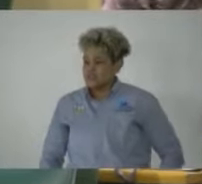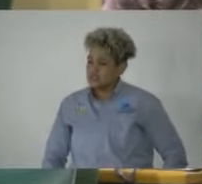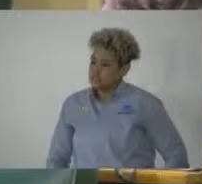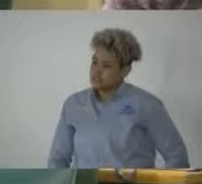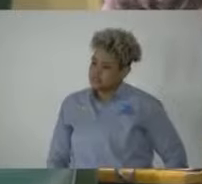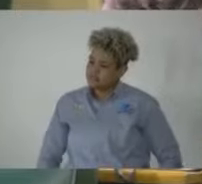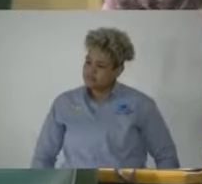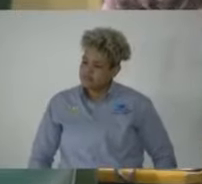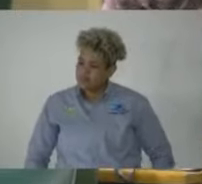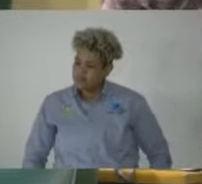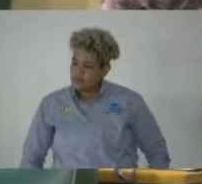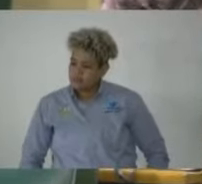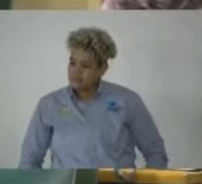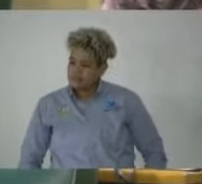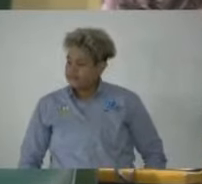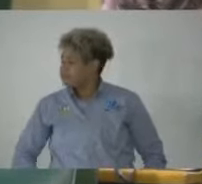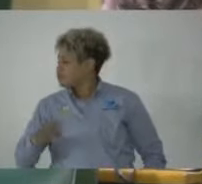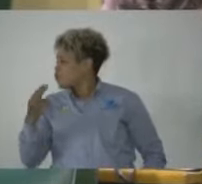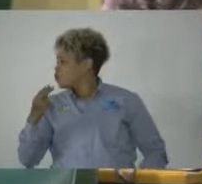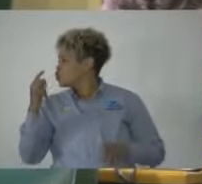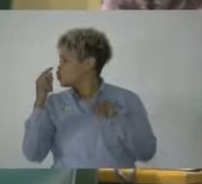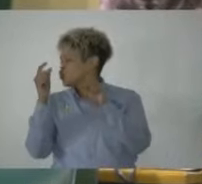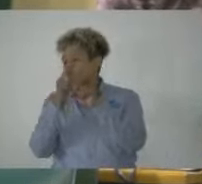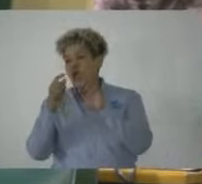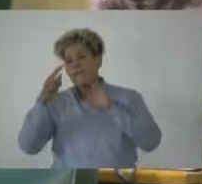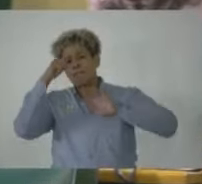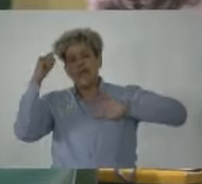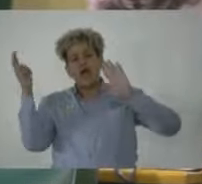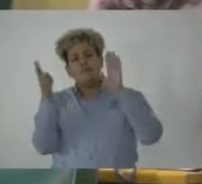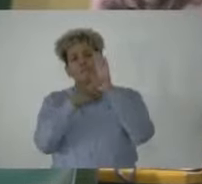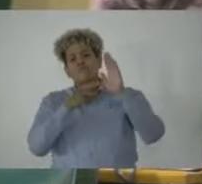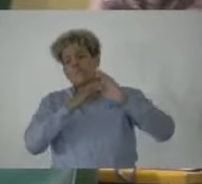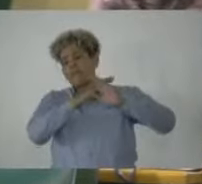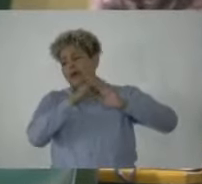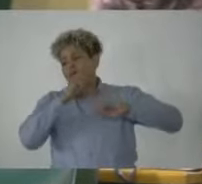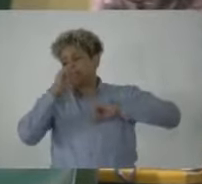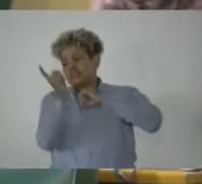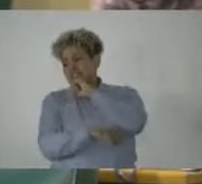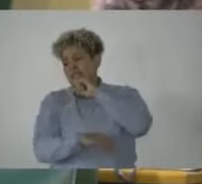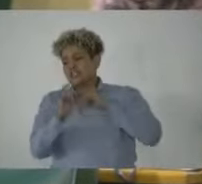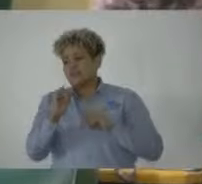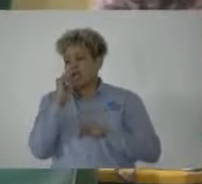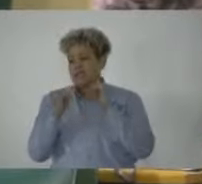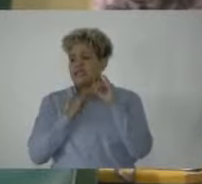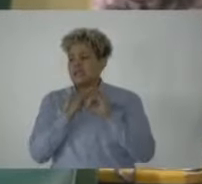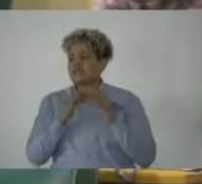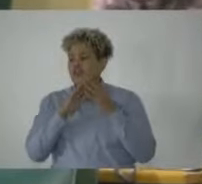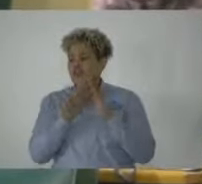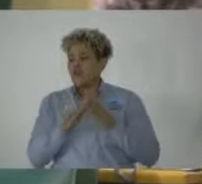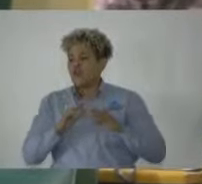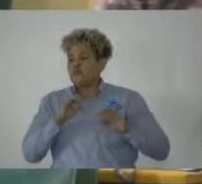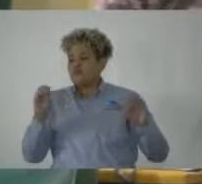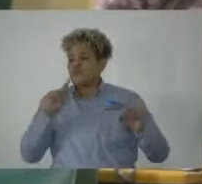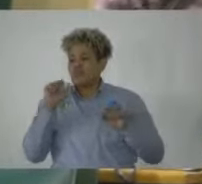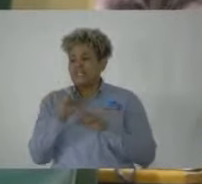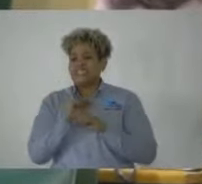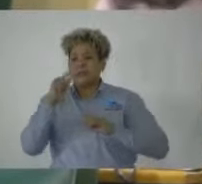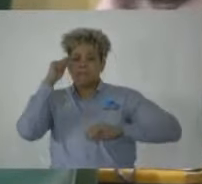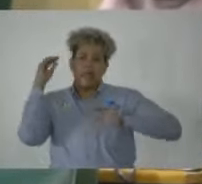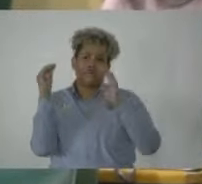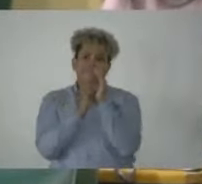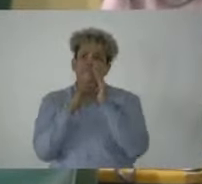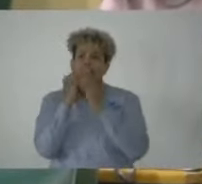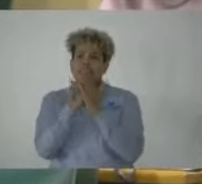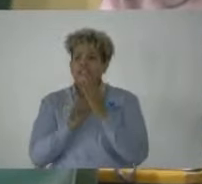Now, I use the term blacklisted, Madam Speaker, as a term to mean sanctioned by the international community. There's no literal blacklist